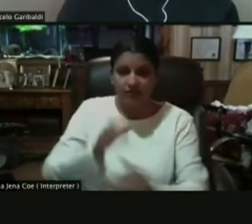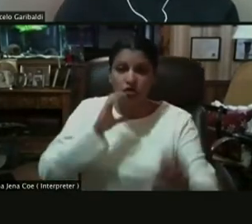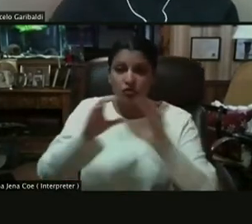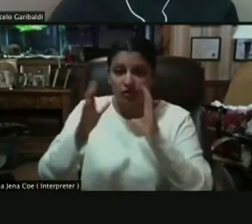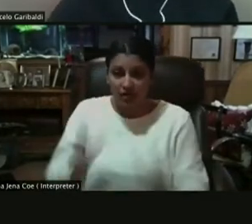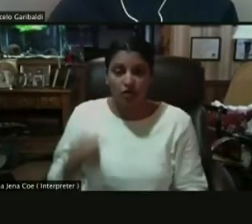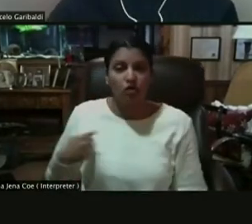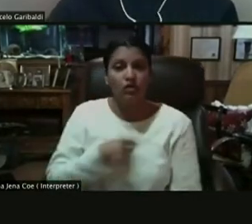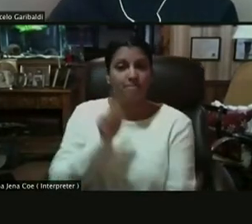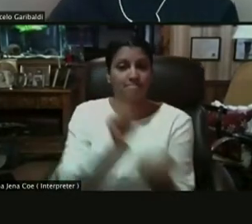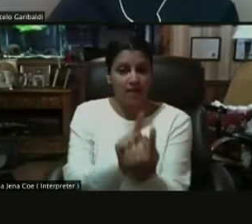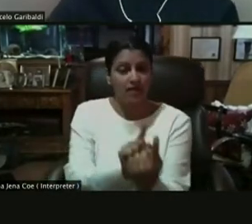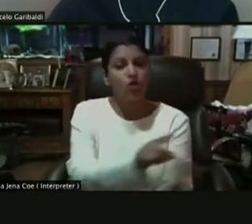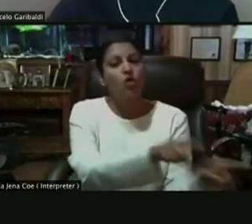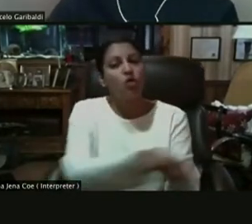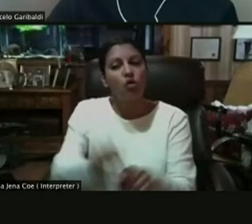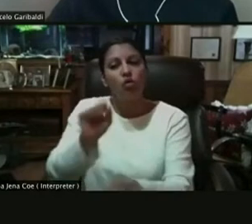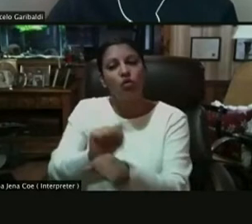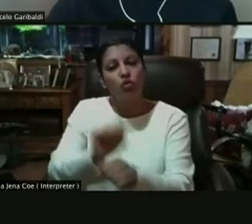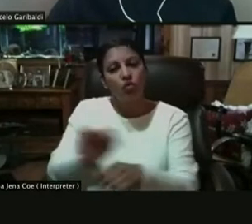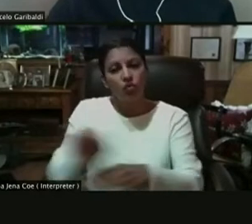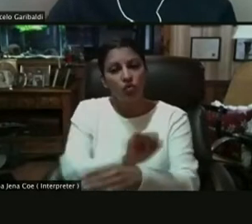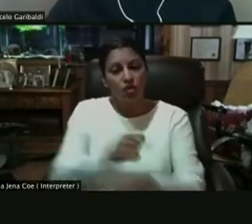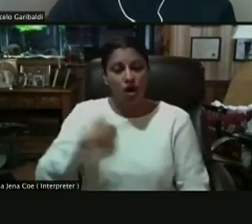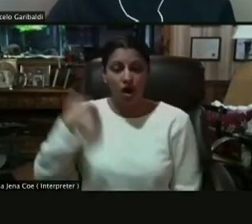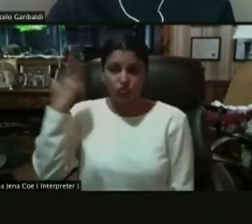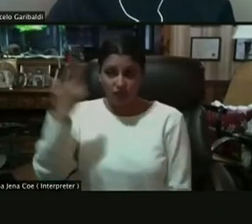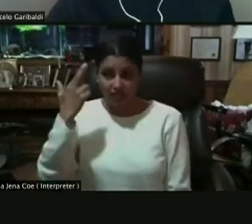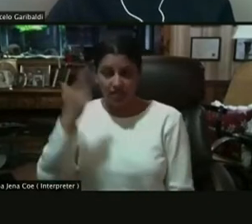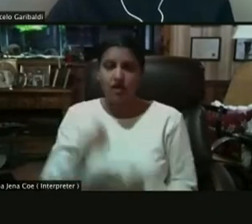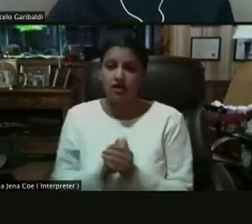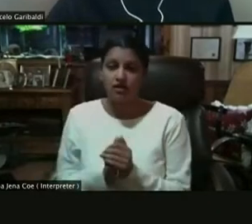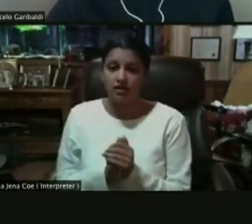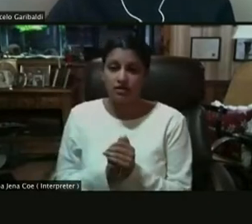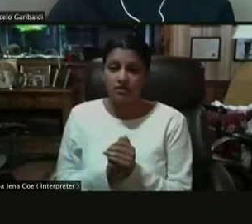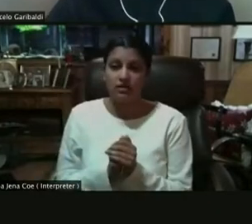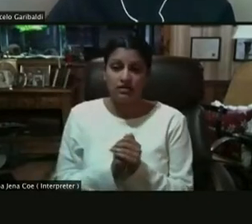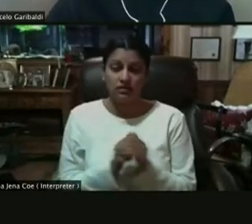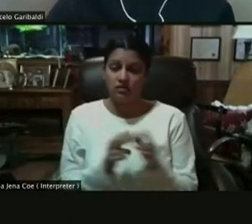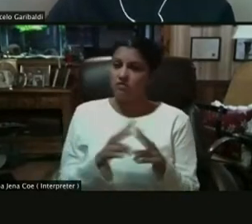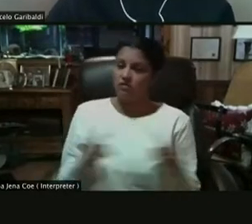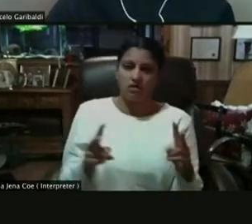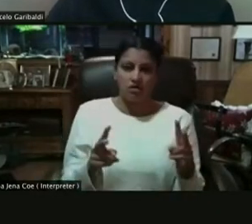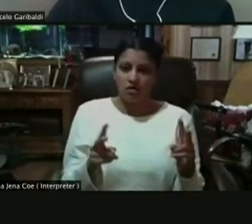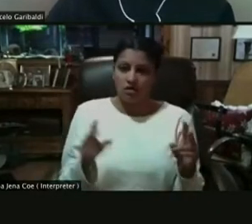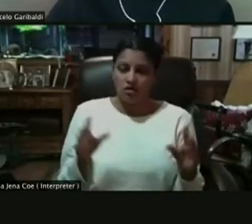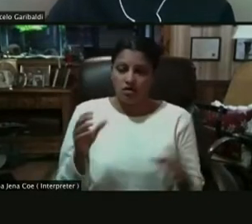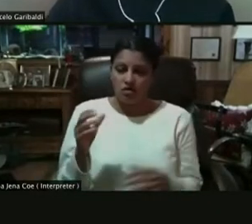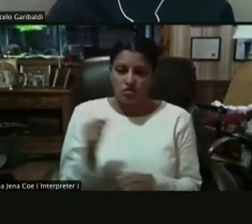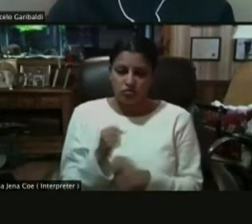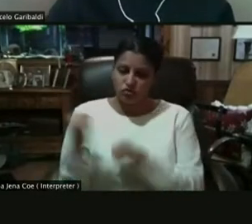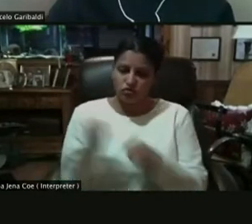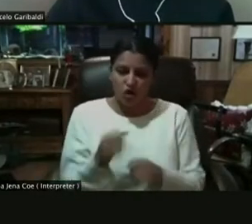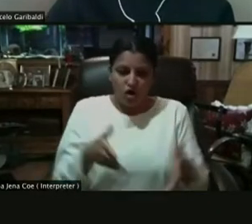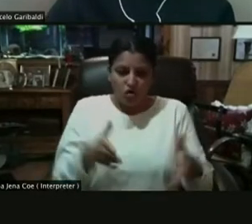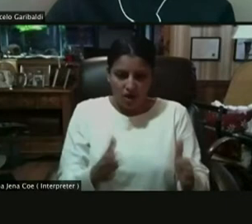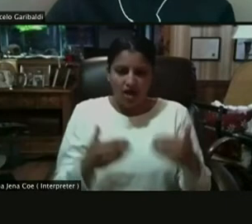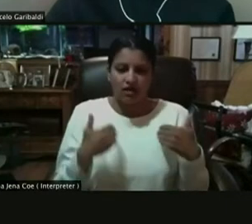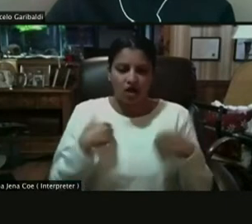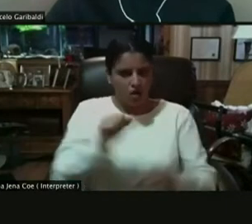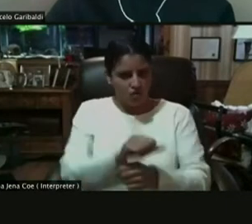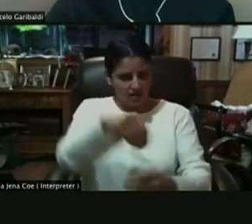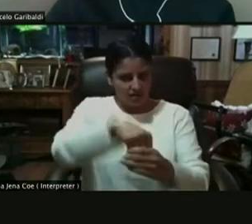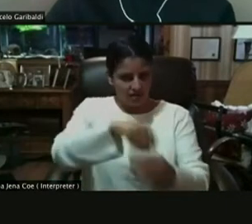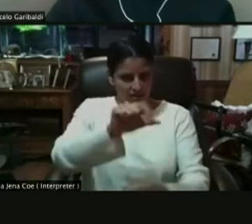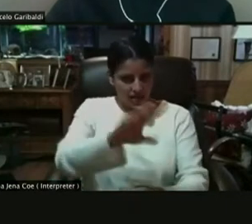also worked in the industry. And what I realized in a very stark way was when I worked in the laboratory, I had a different set of skills. And I